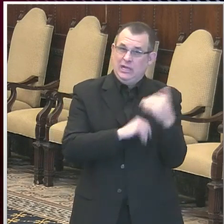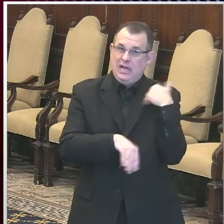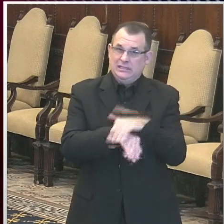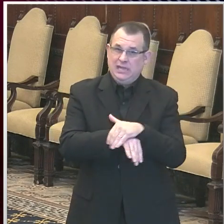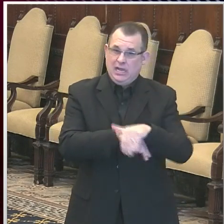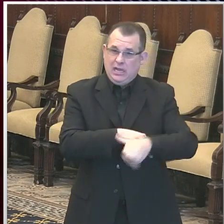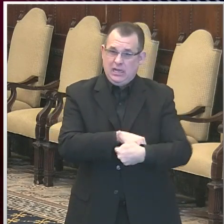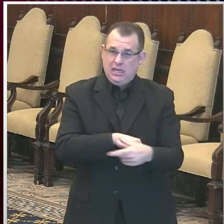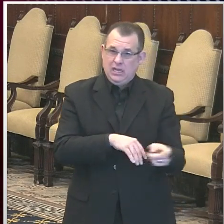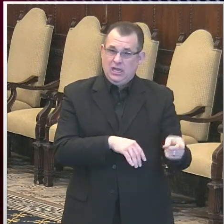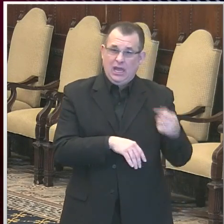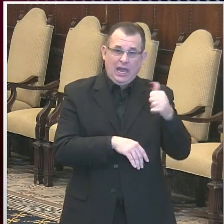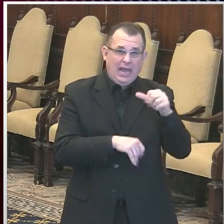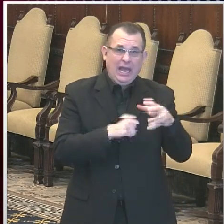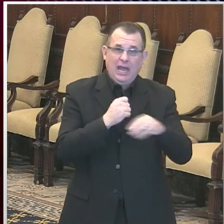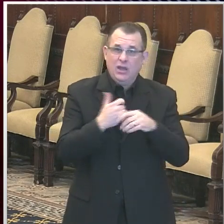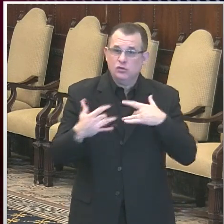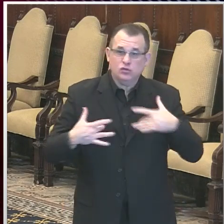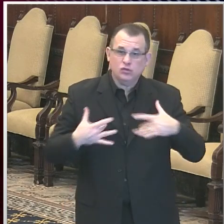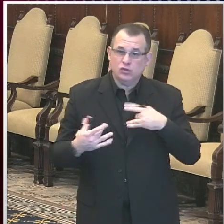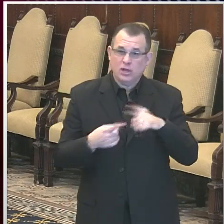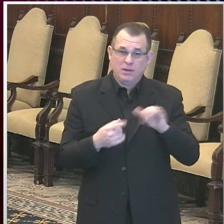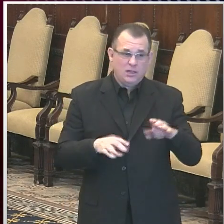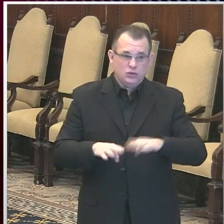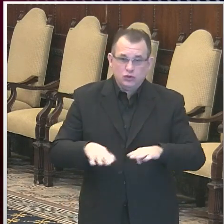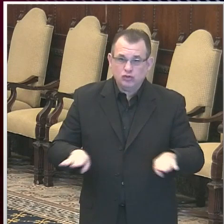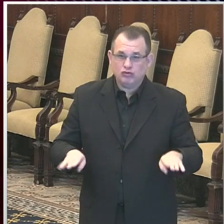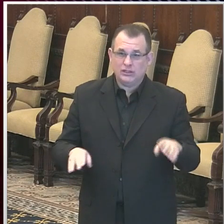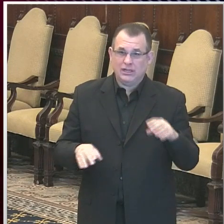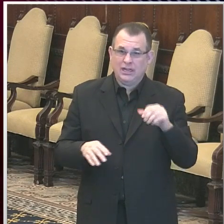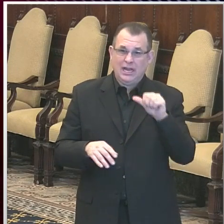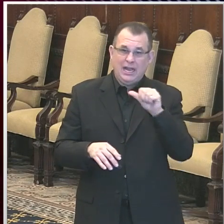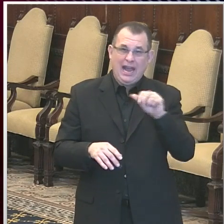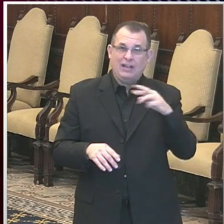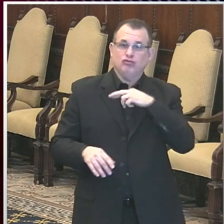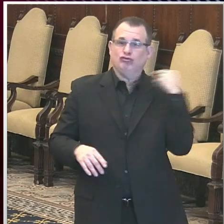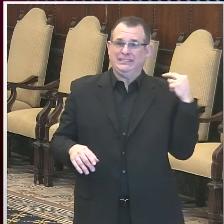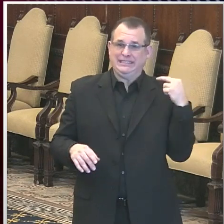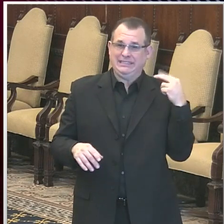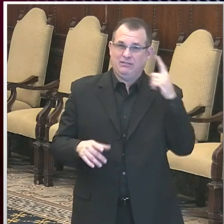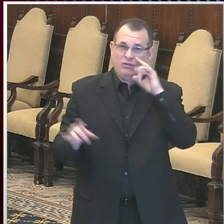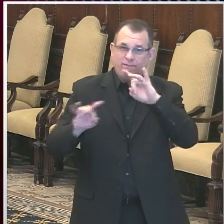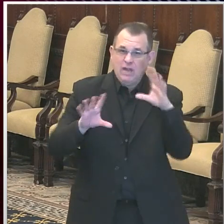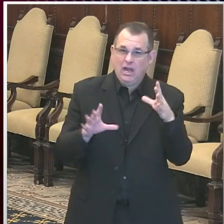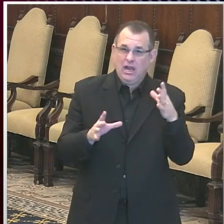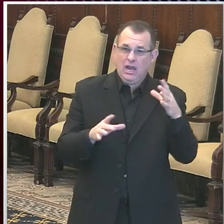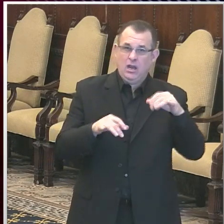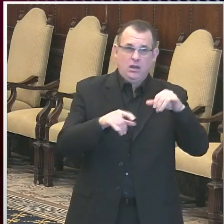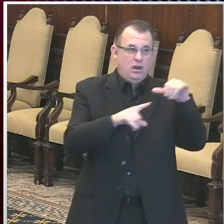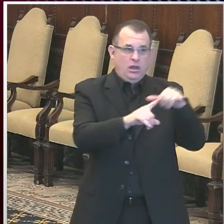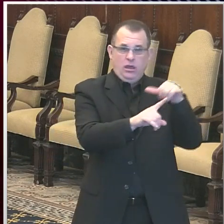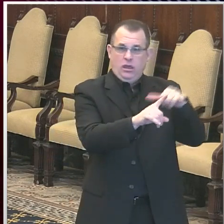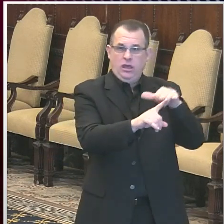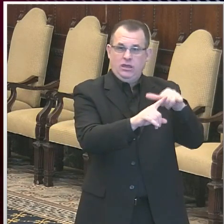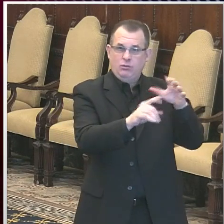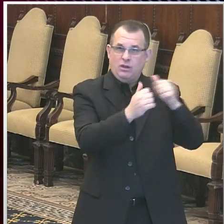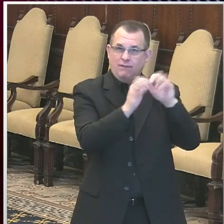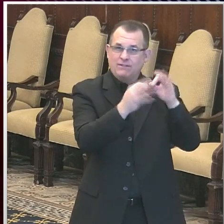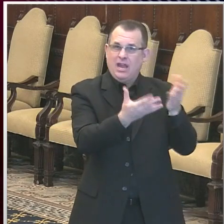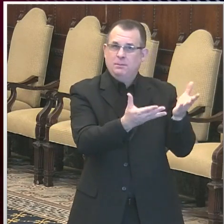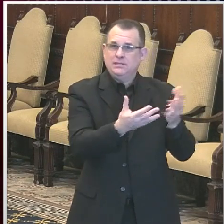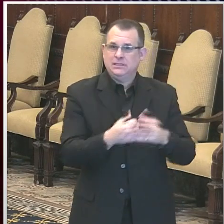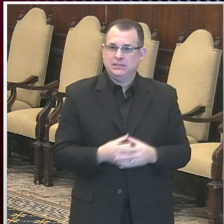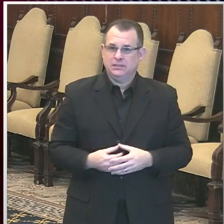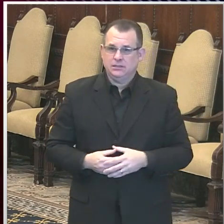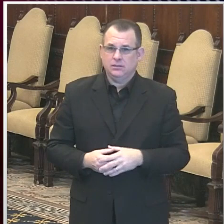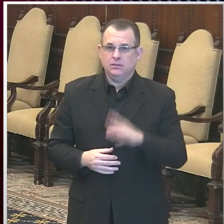additional concerns that you may have about children being at risk of violence while being quarantined in their homes? I'm always worried about